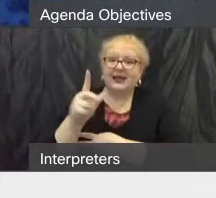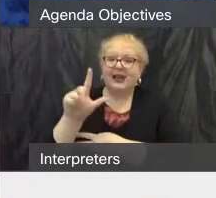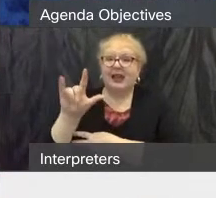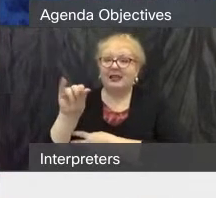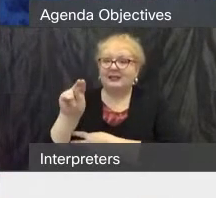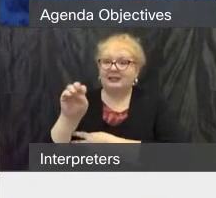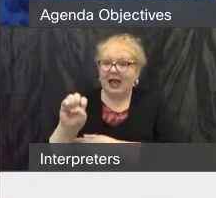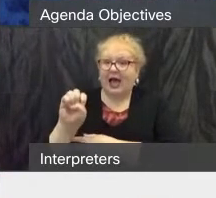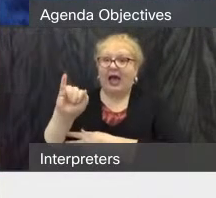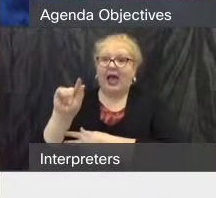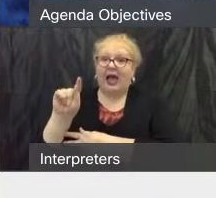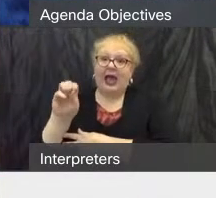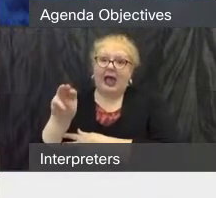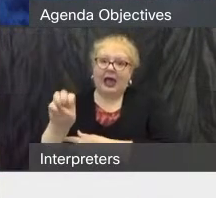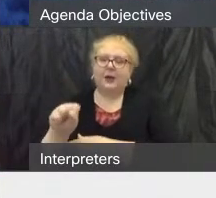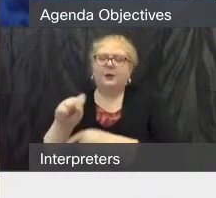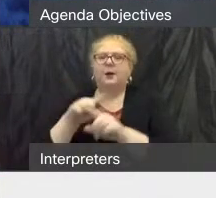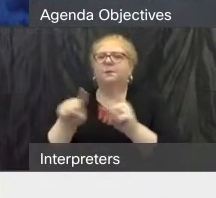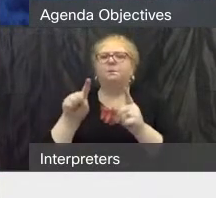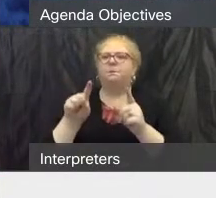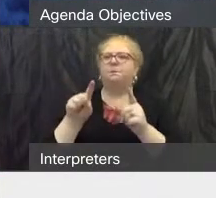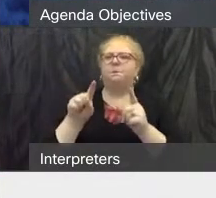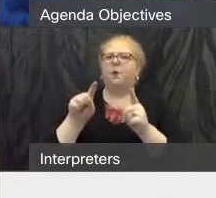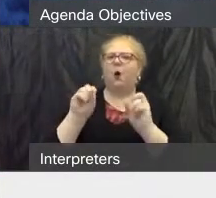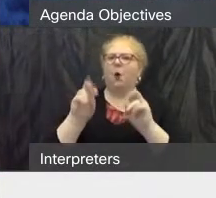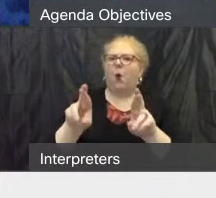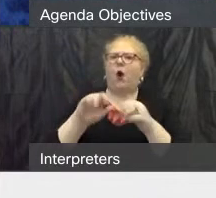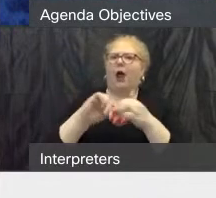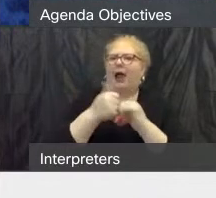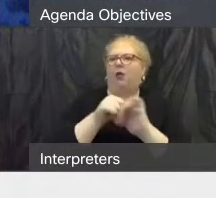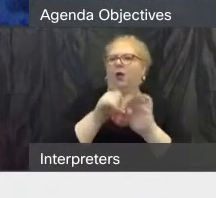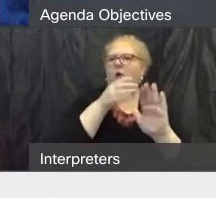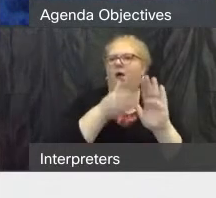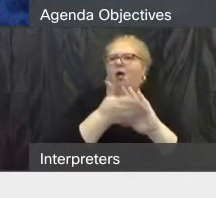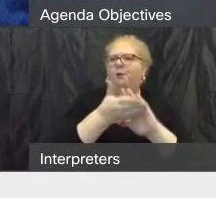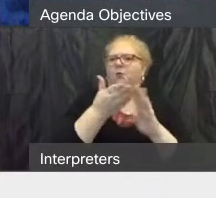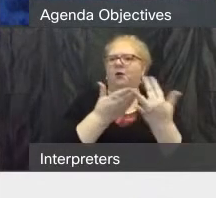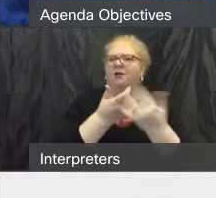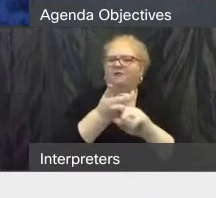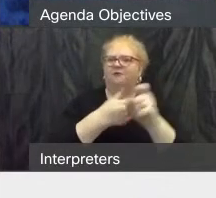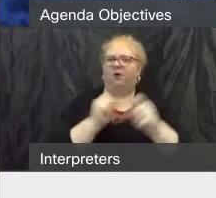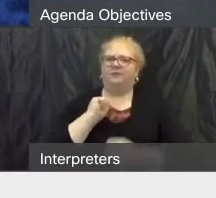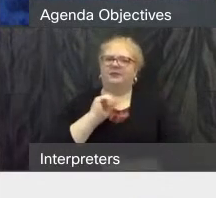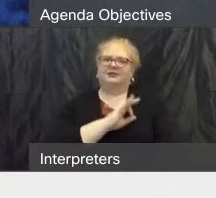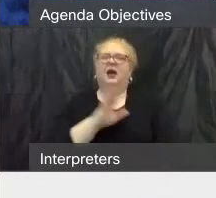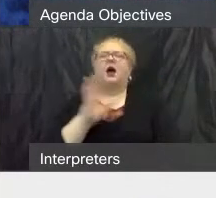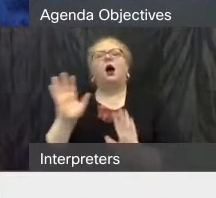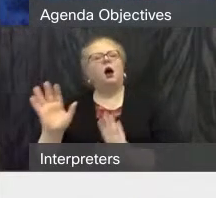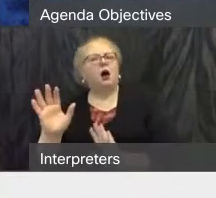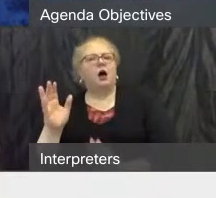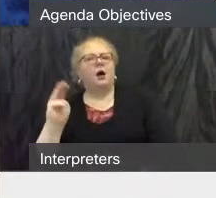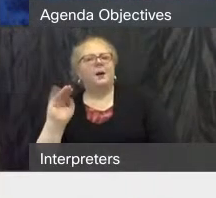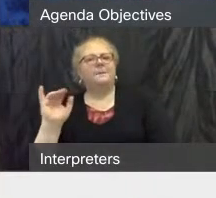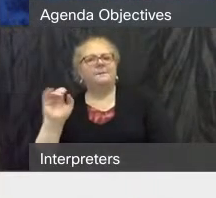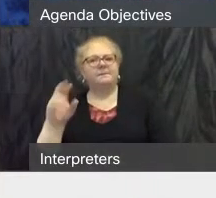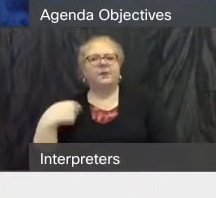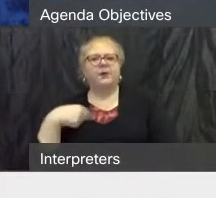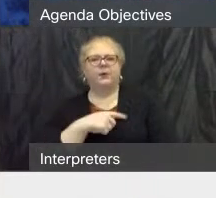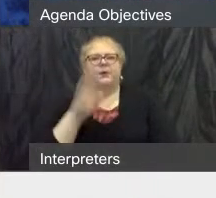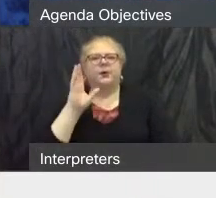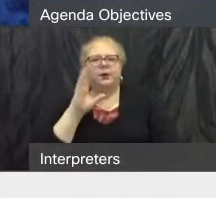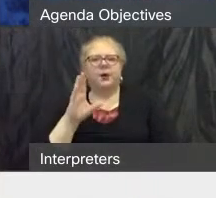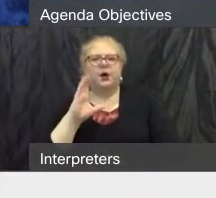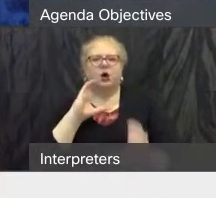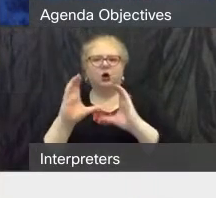how it's going to be operated from staff? We're going to be able to communicate with you. From a